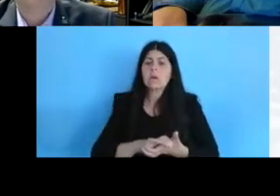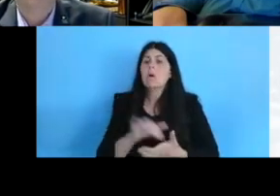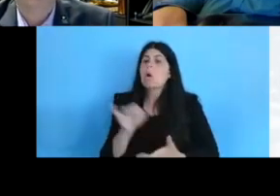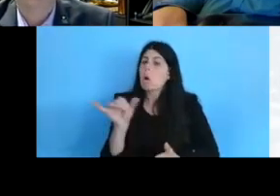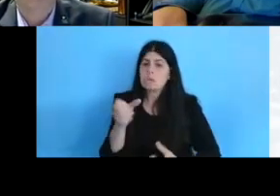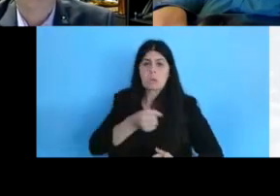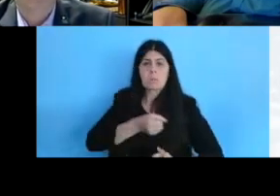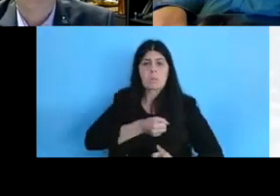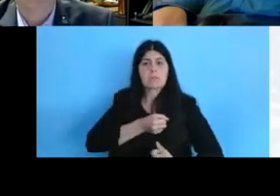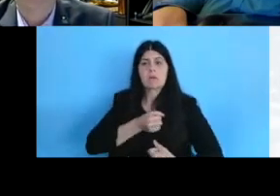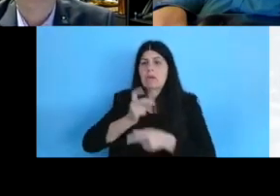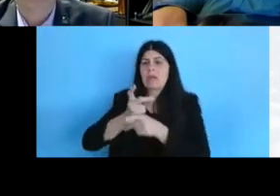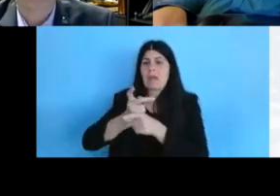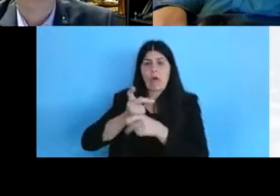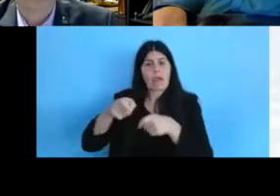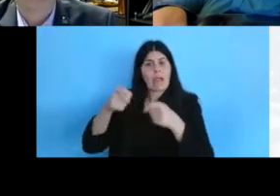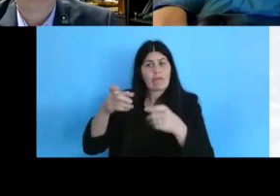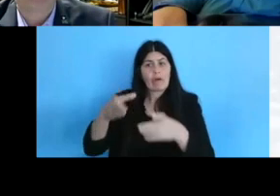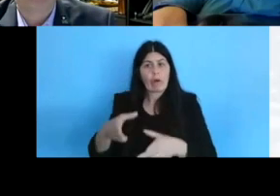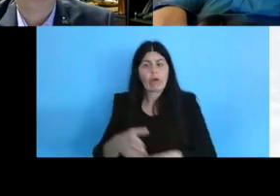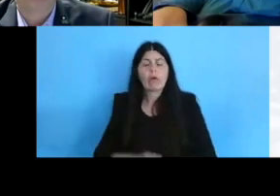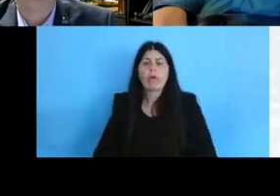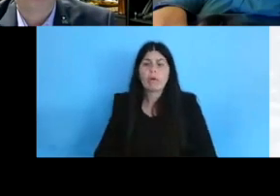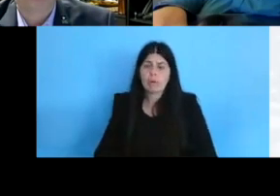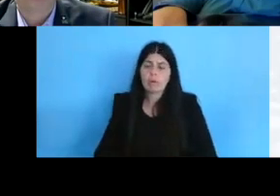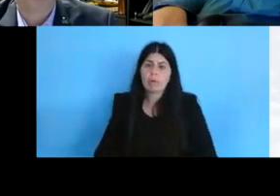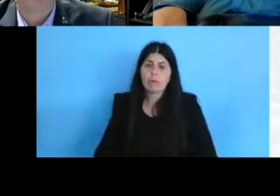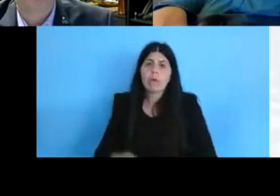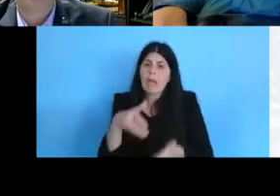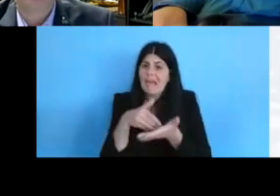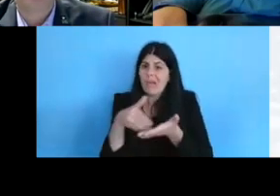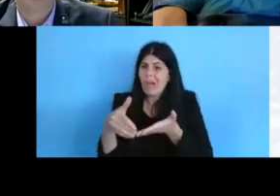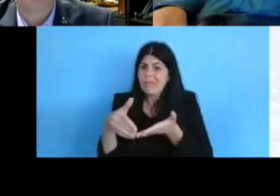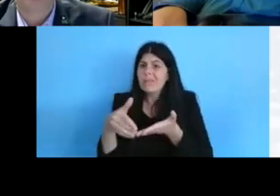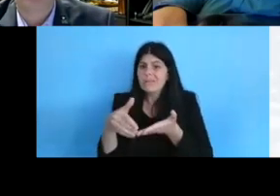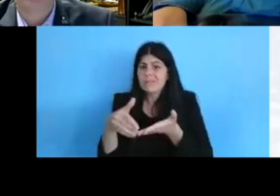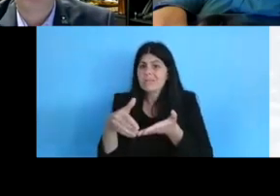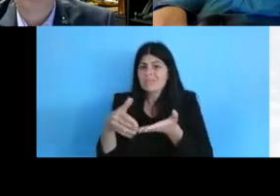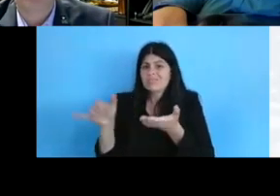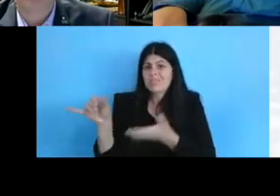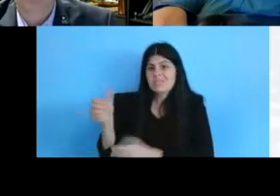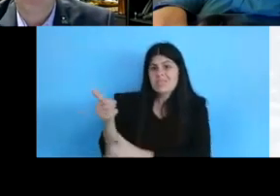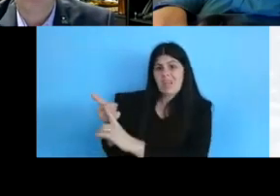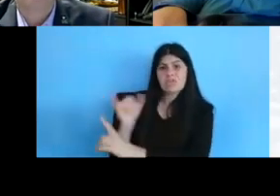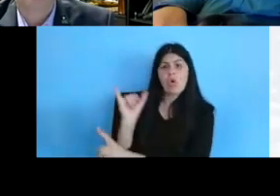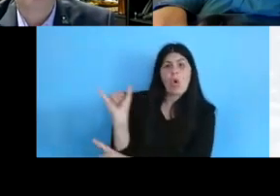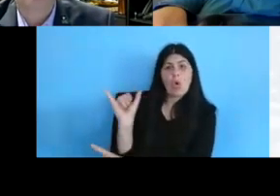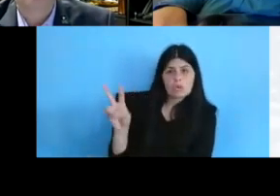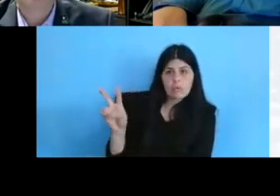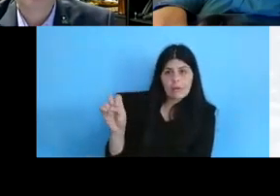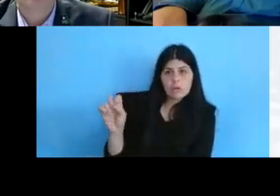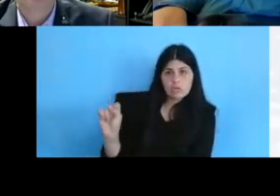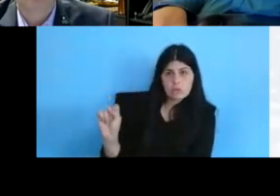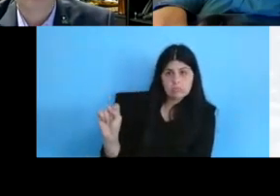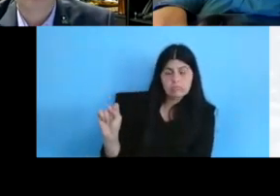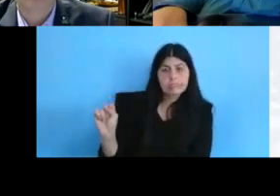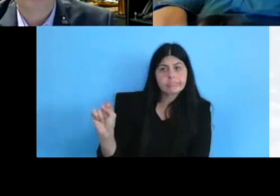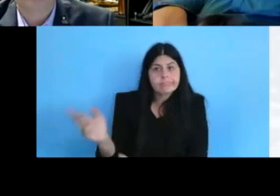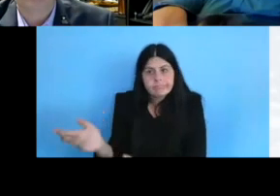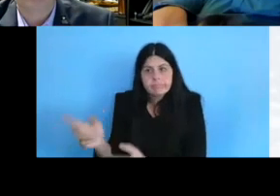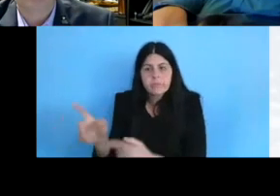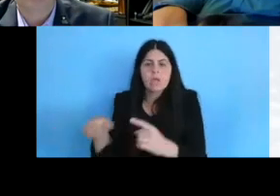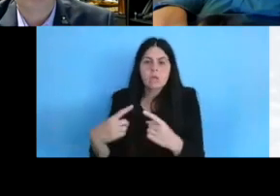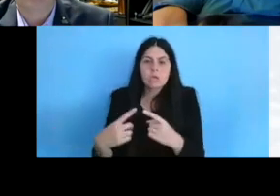caregiver, and oftentimes may also be a veteran themselves. And so when you look